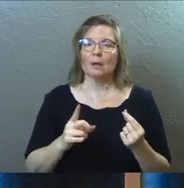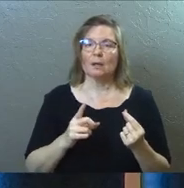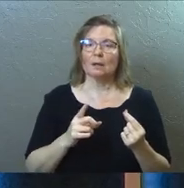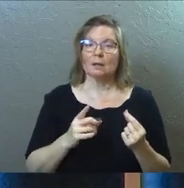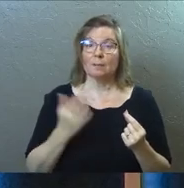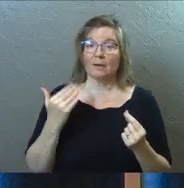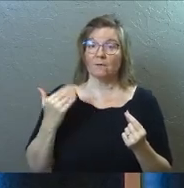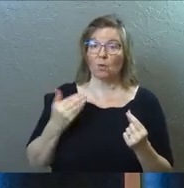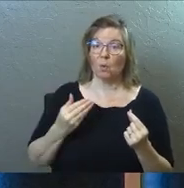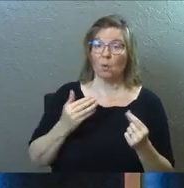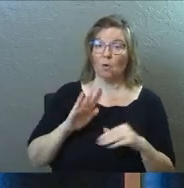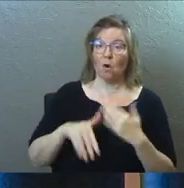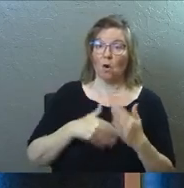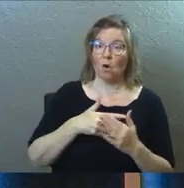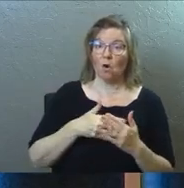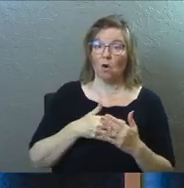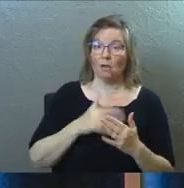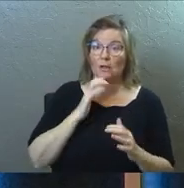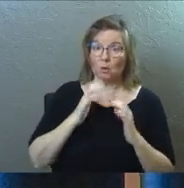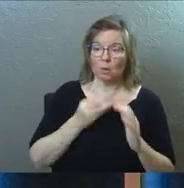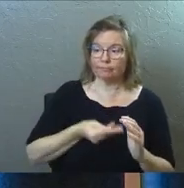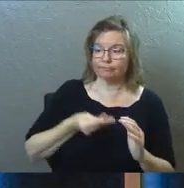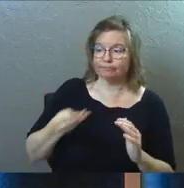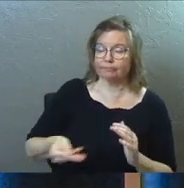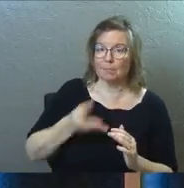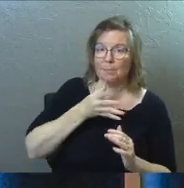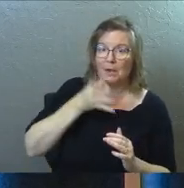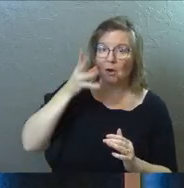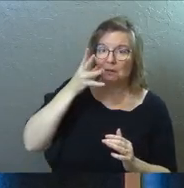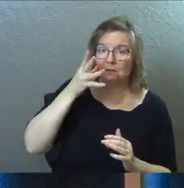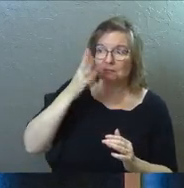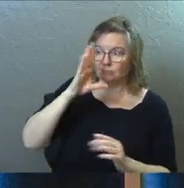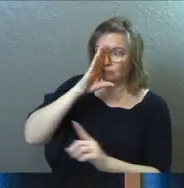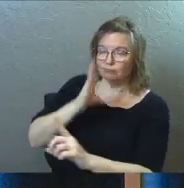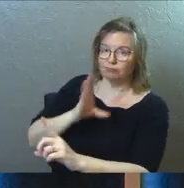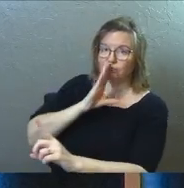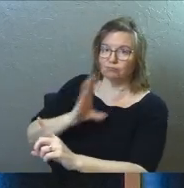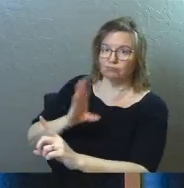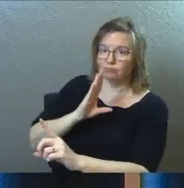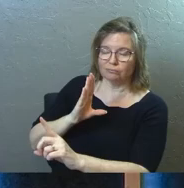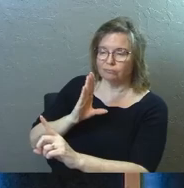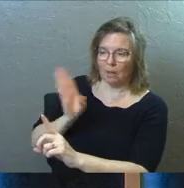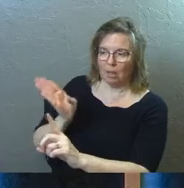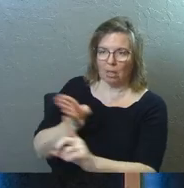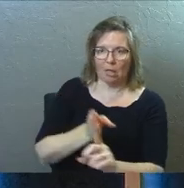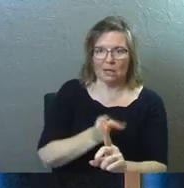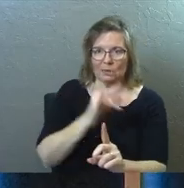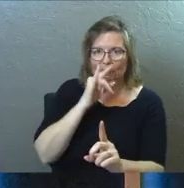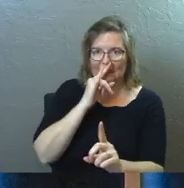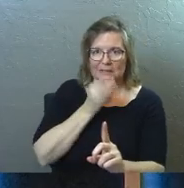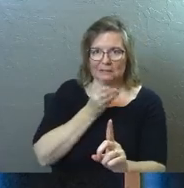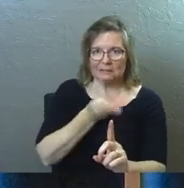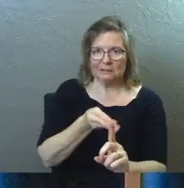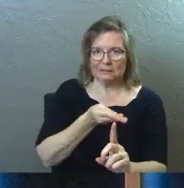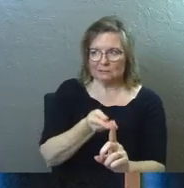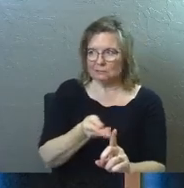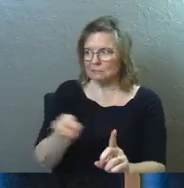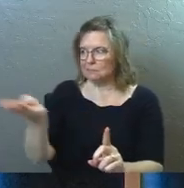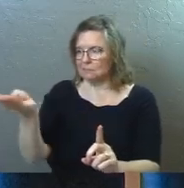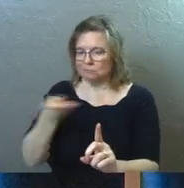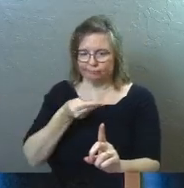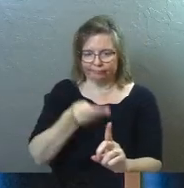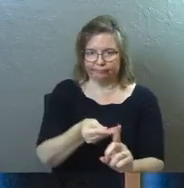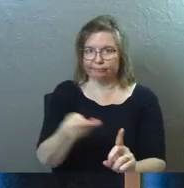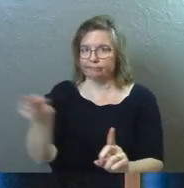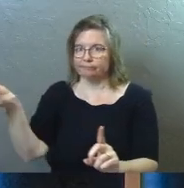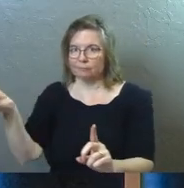don't necessarily send every single communication to mom and dad. They start treating that kid as if they're capable of managing themselves, which why would